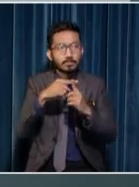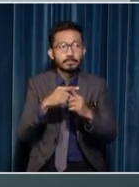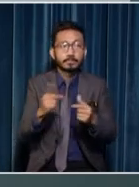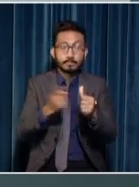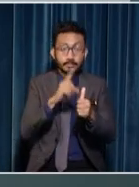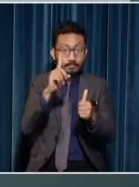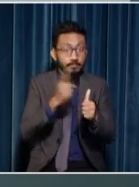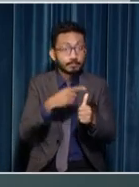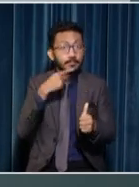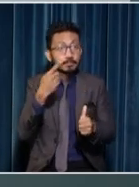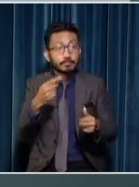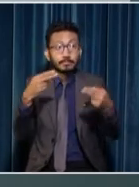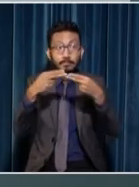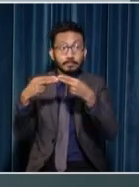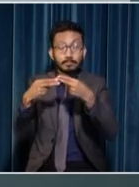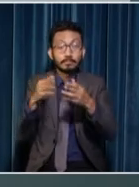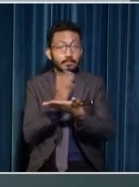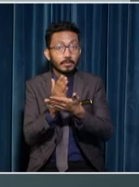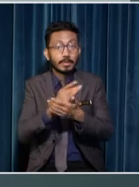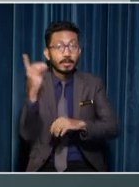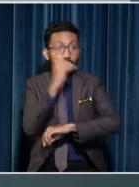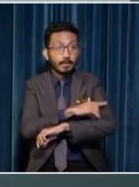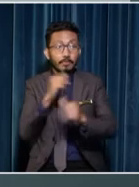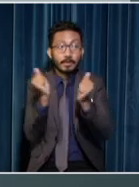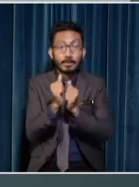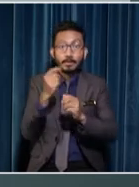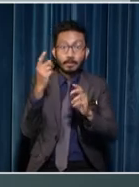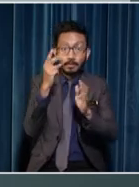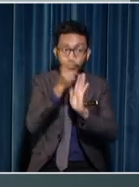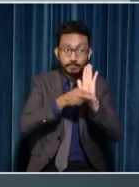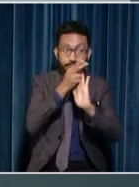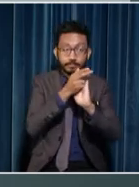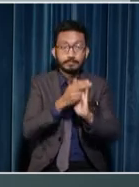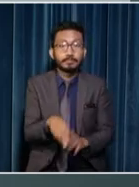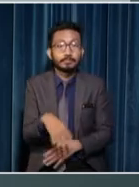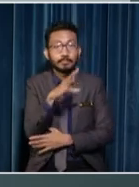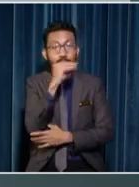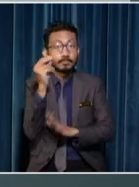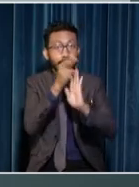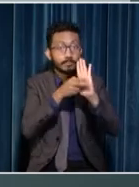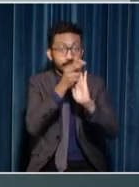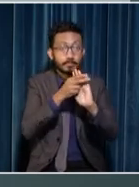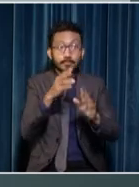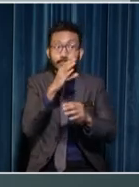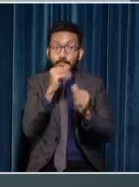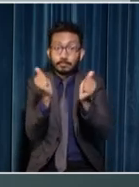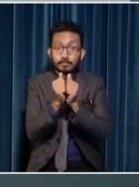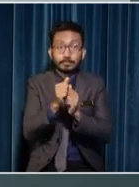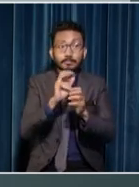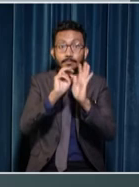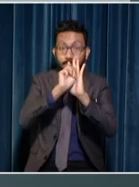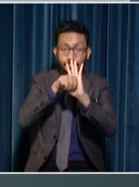first state the relationship between days with hours and hours with